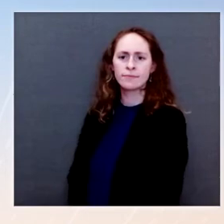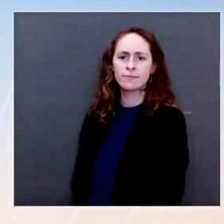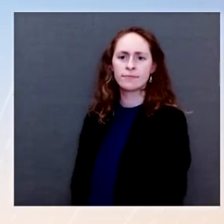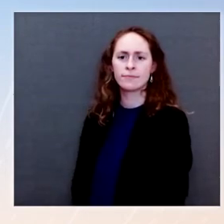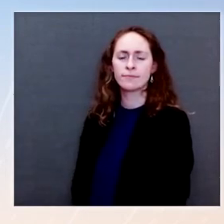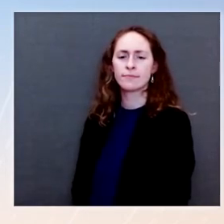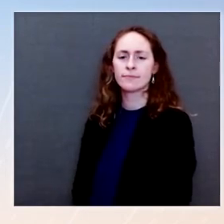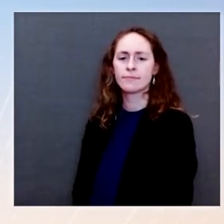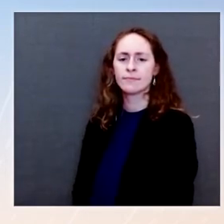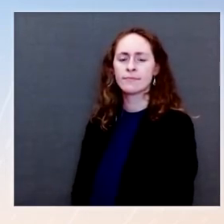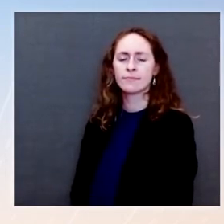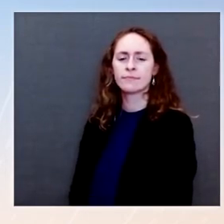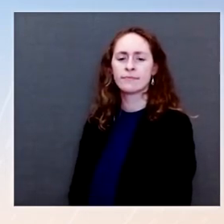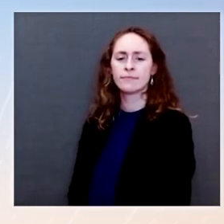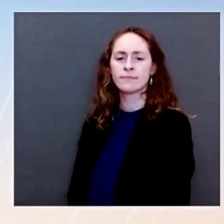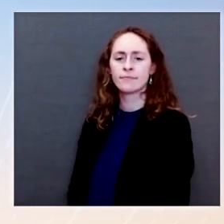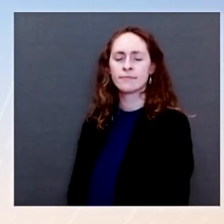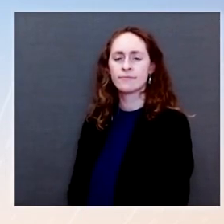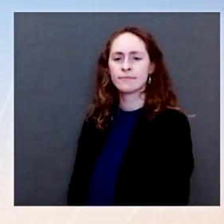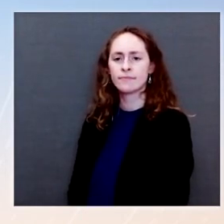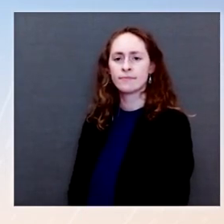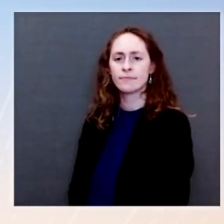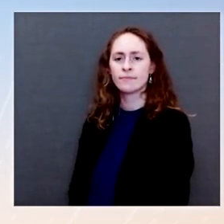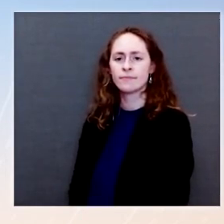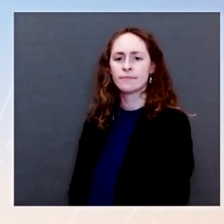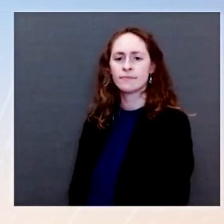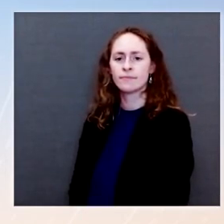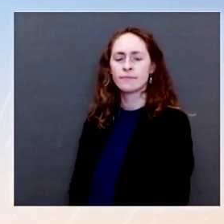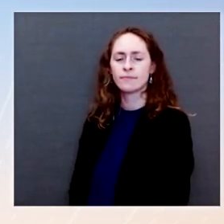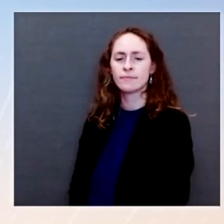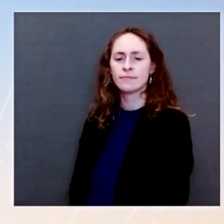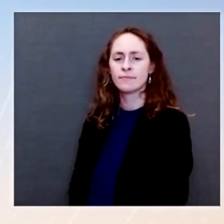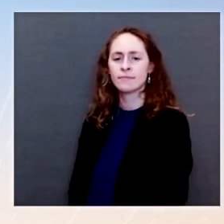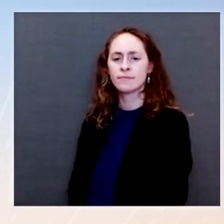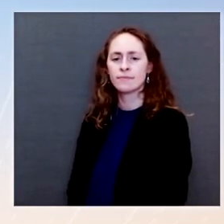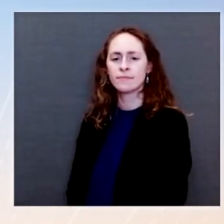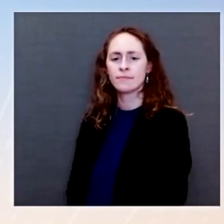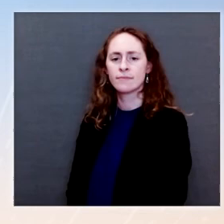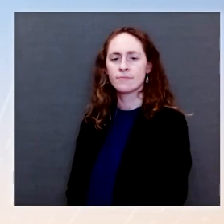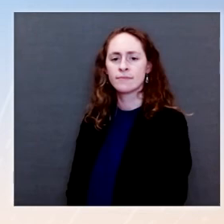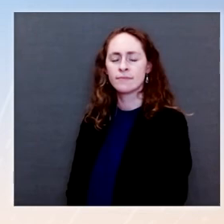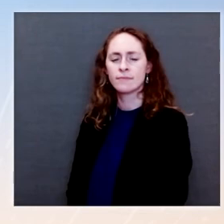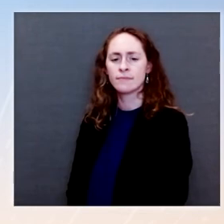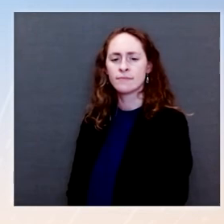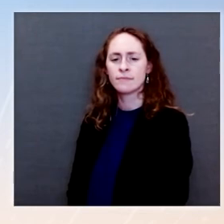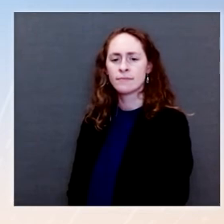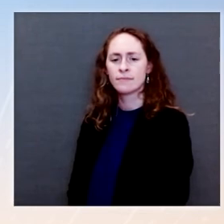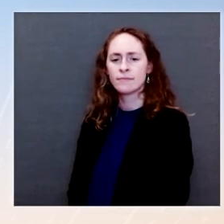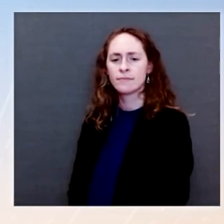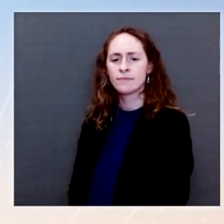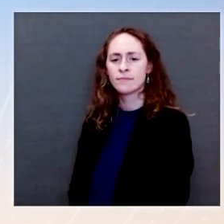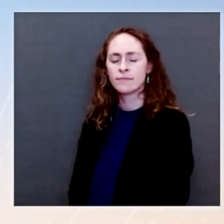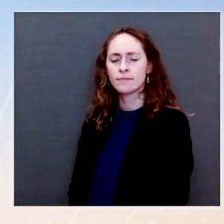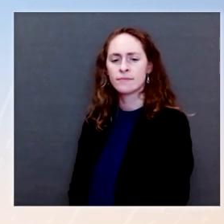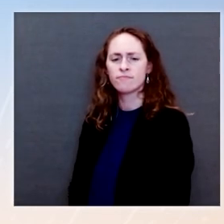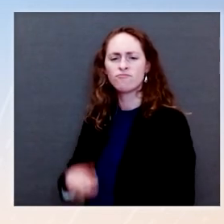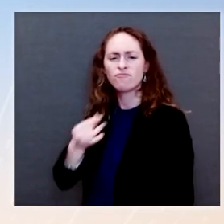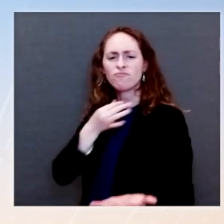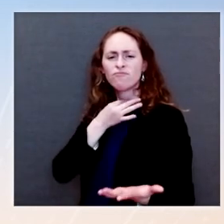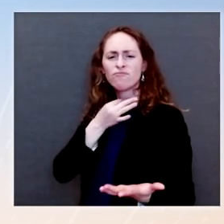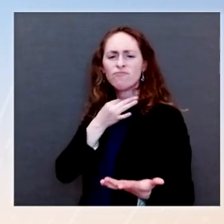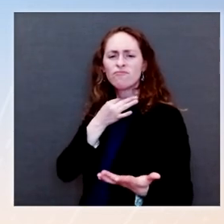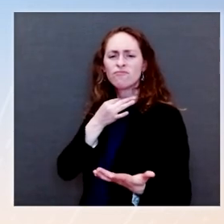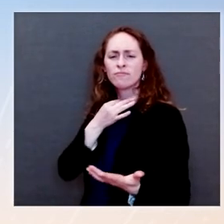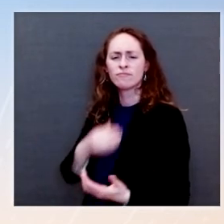That came from an executive order with a 180-day timeline. So will there be a shorter timeline for an evaluation of